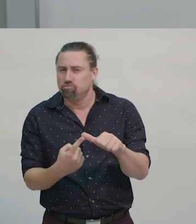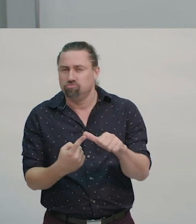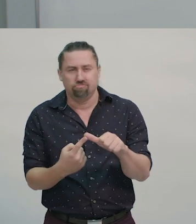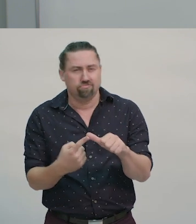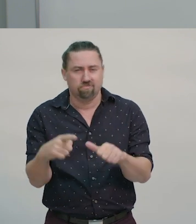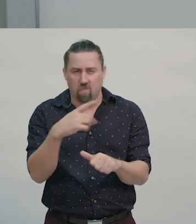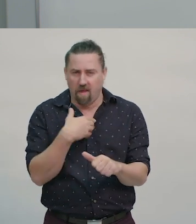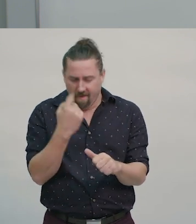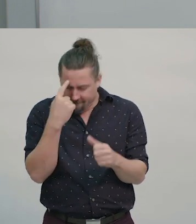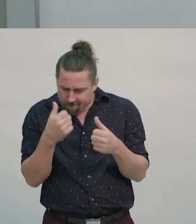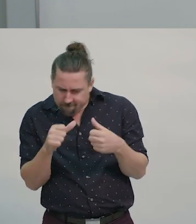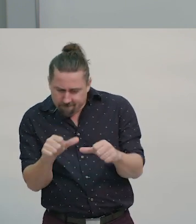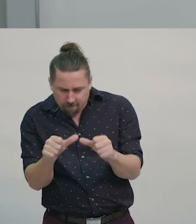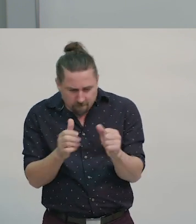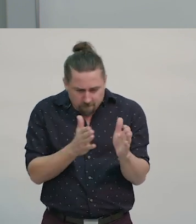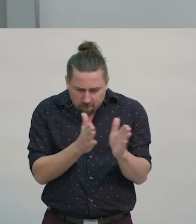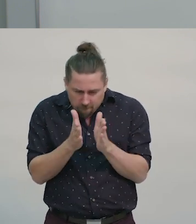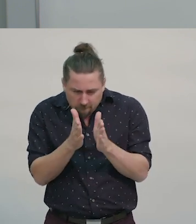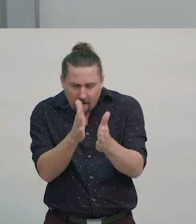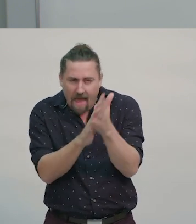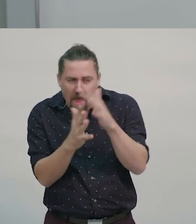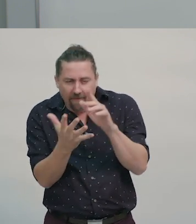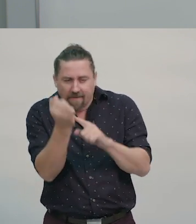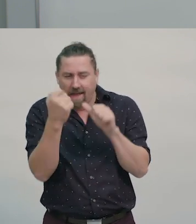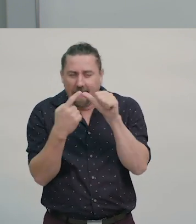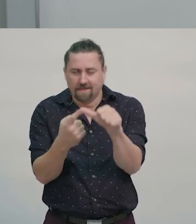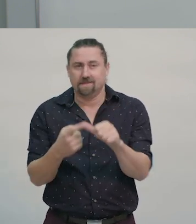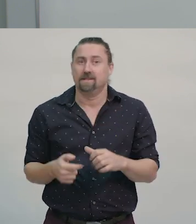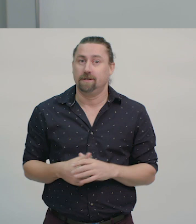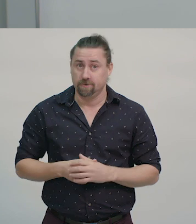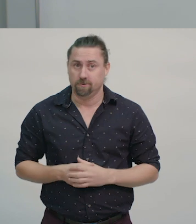strategy we can use, the area model. Let's give it a go.